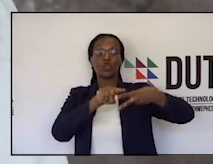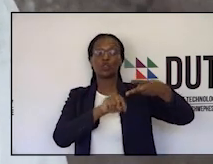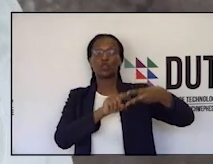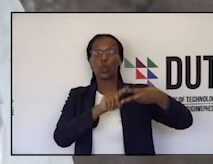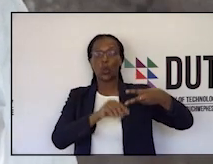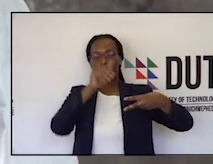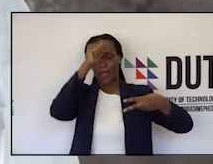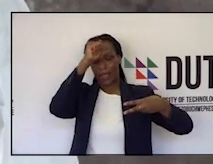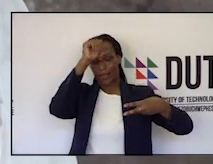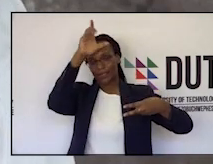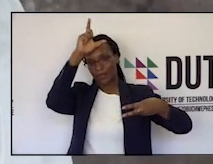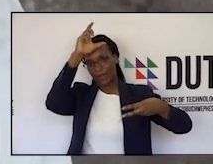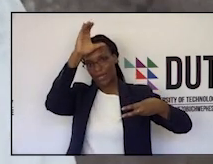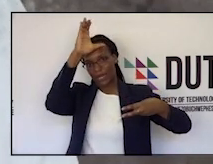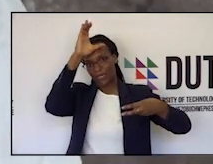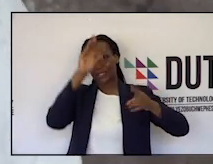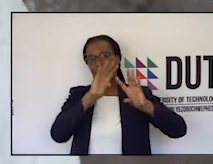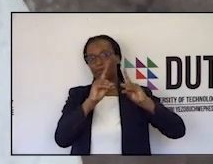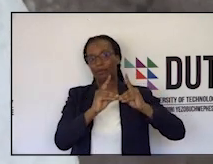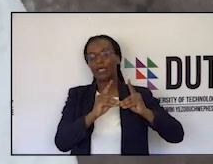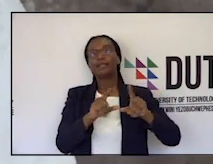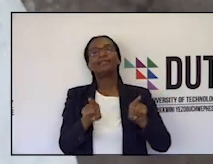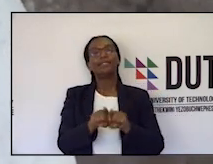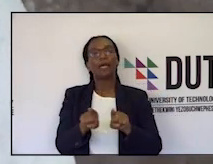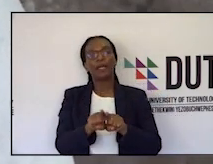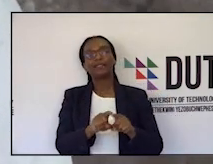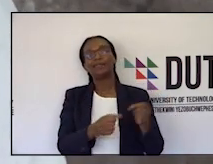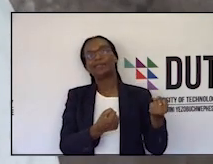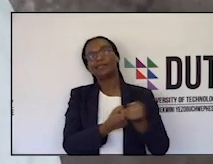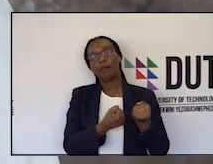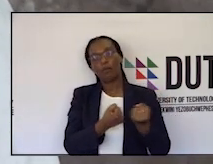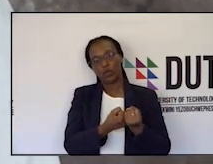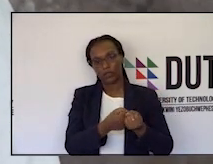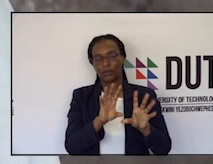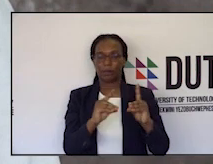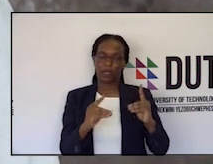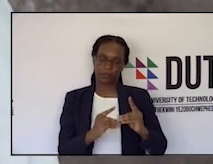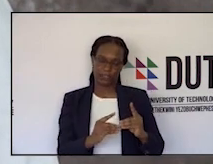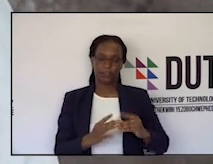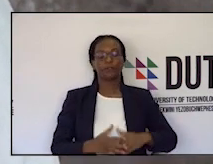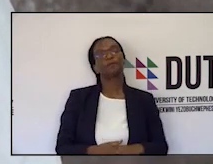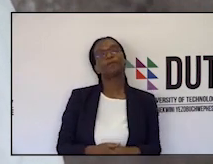the academic departments and the support departments.